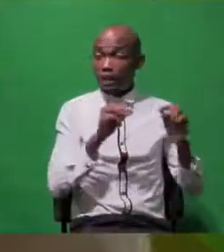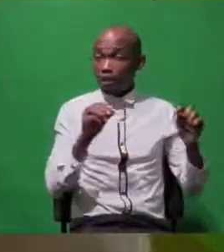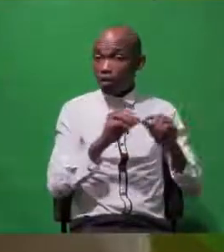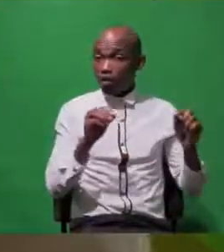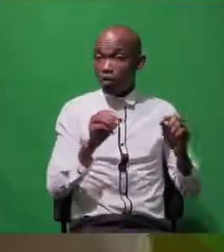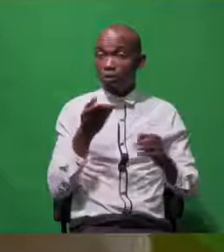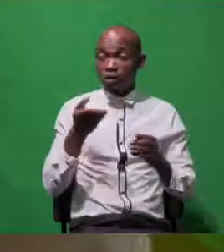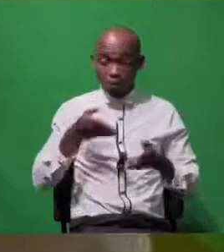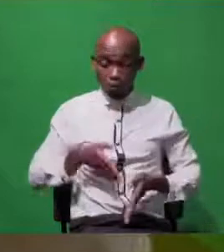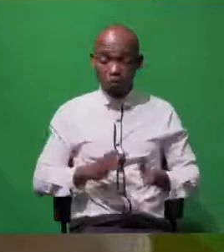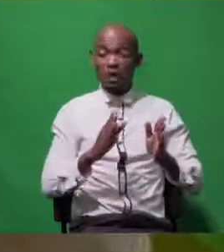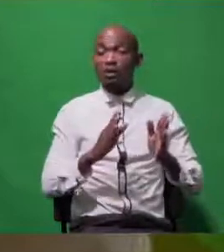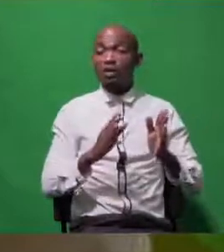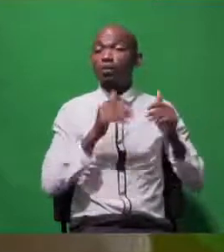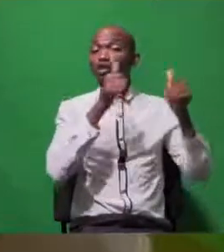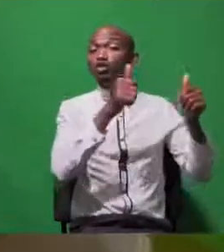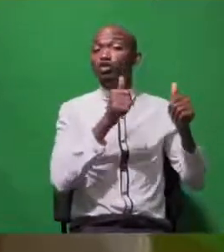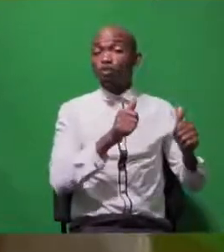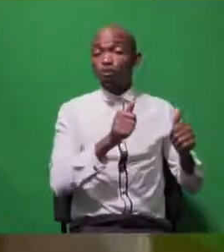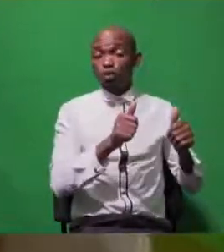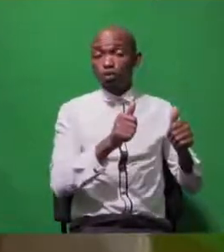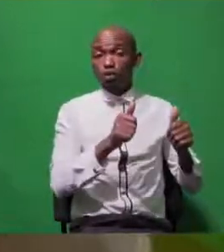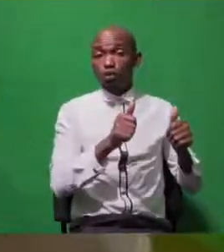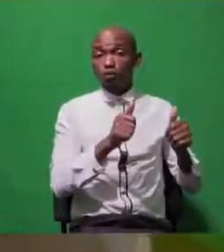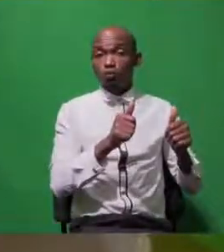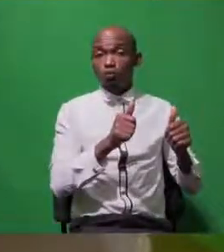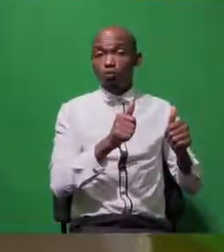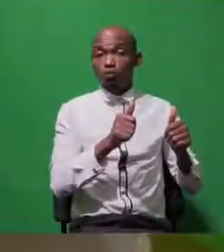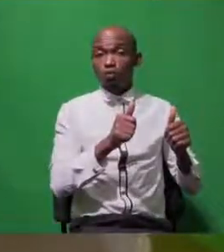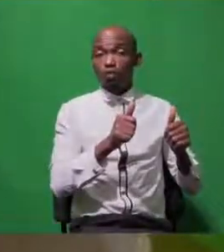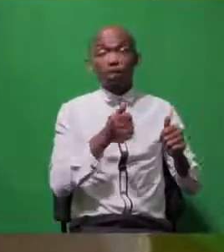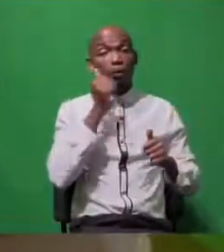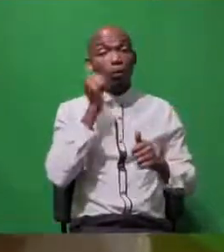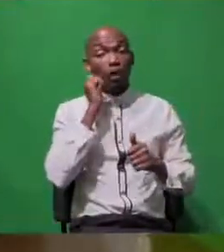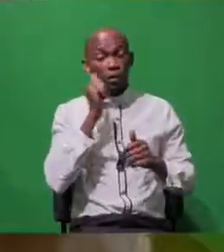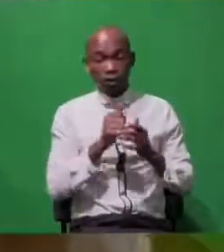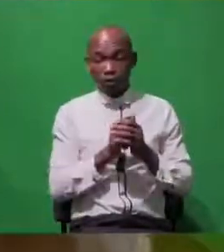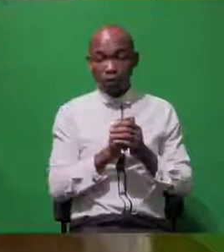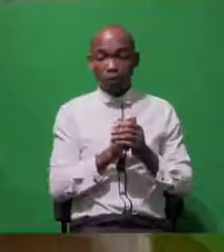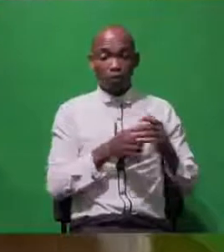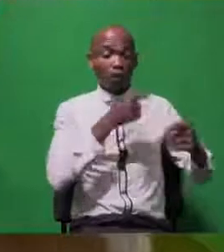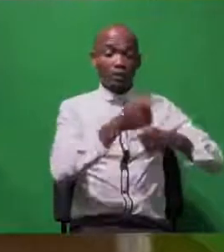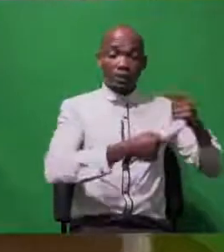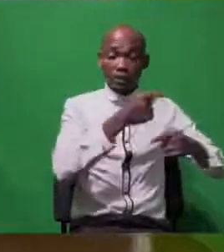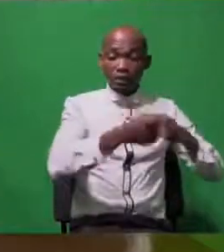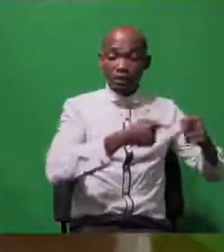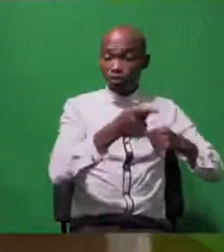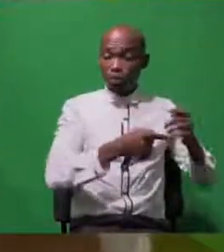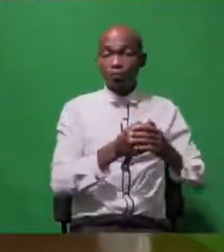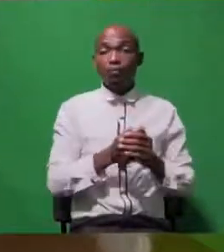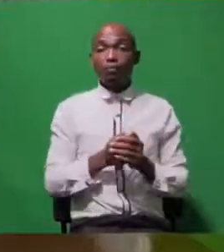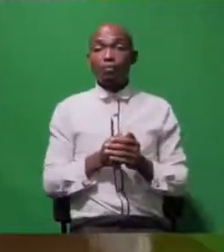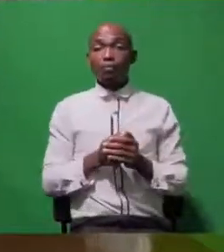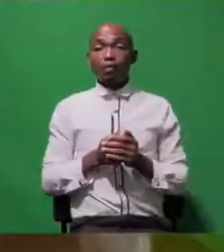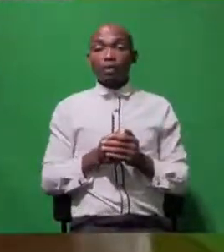products which were introduced by the whites. Okay? Let us proceed. Let us